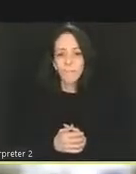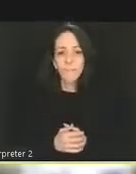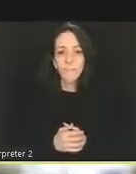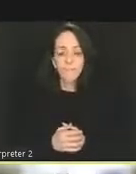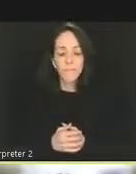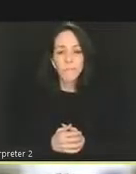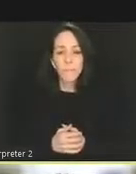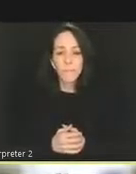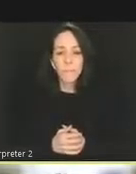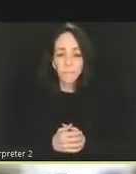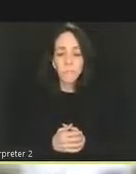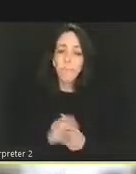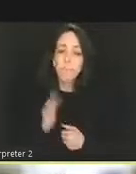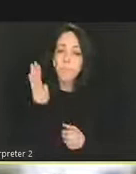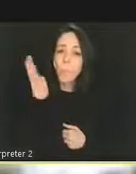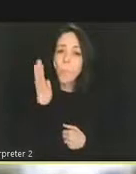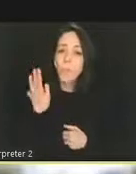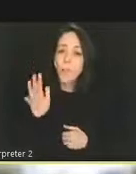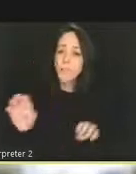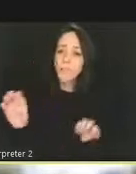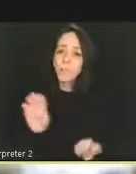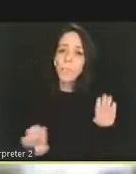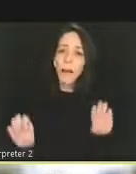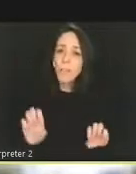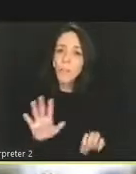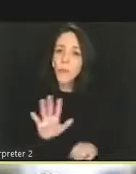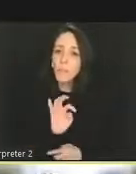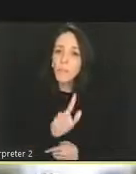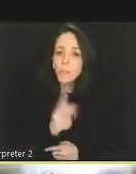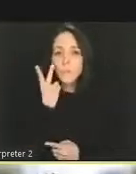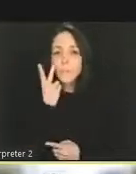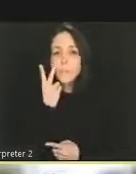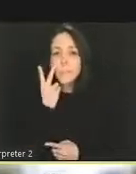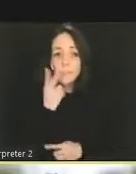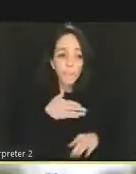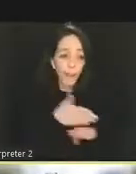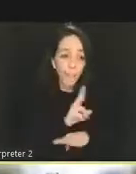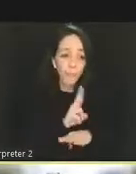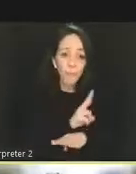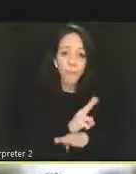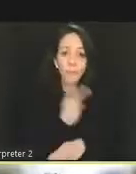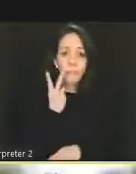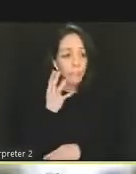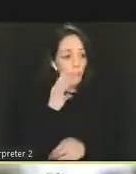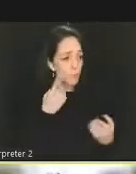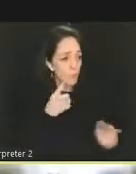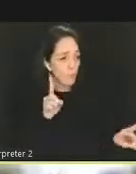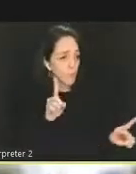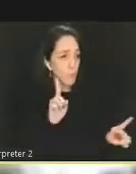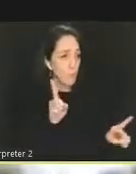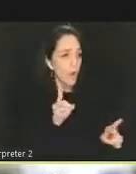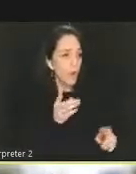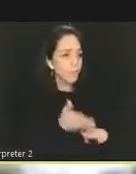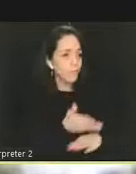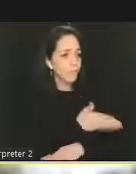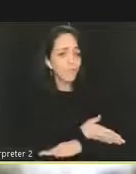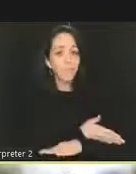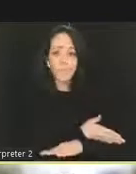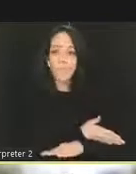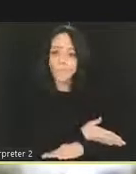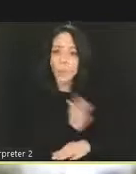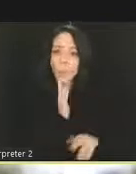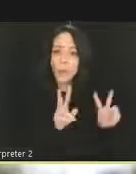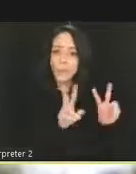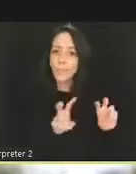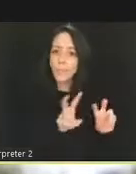to evaluate the budget equity tool once this budget process concludes, and in the